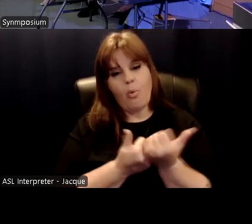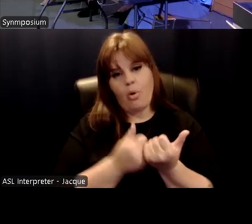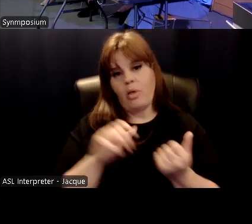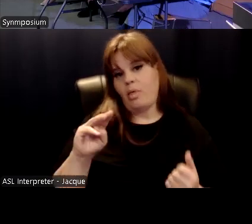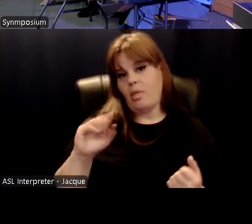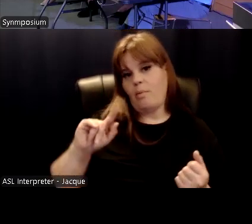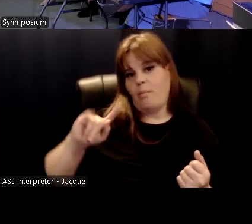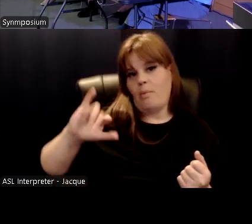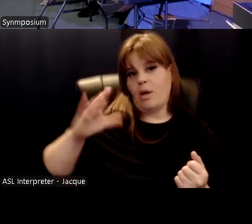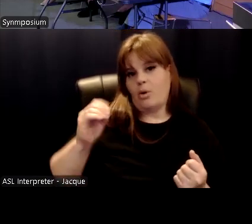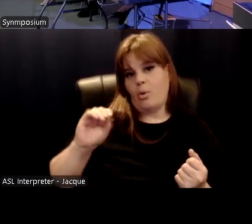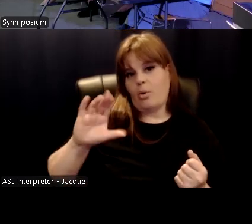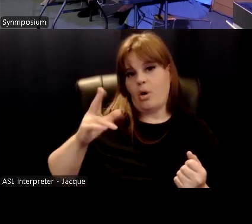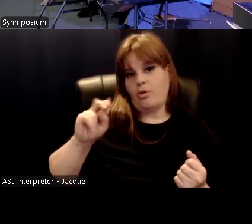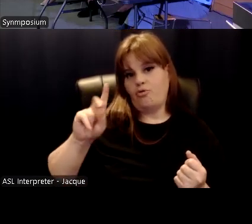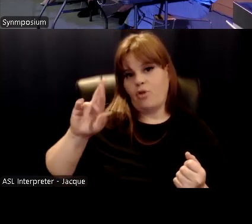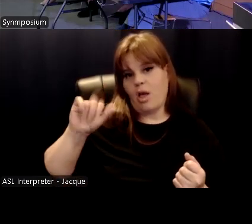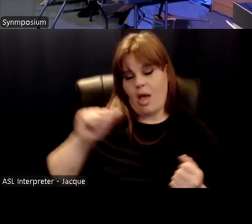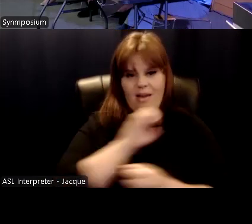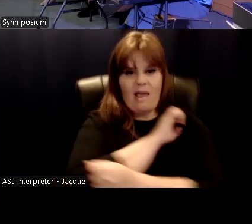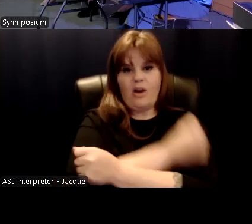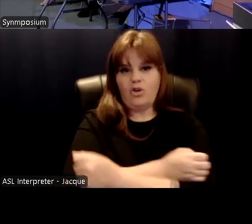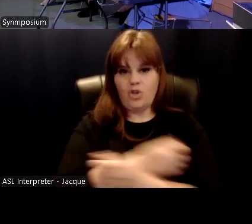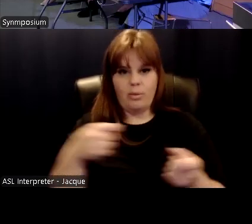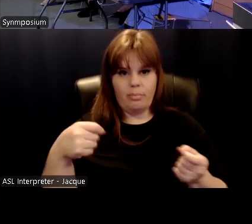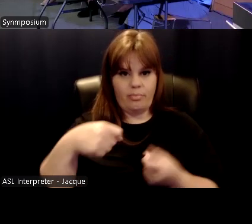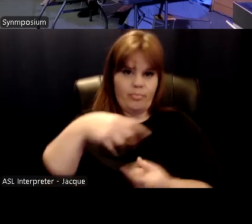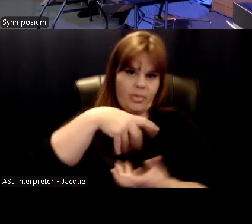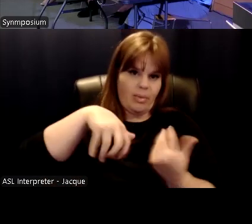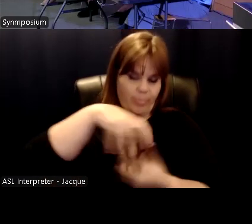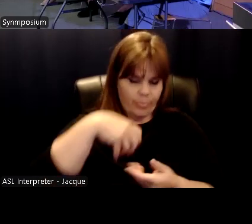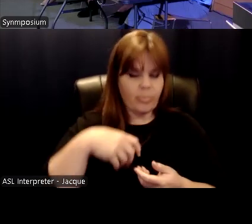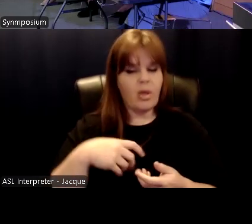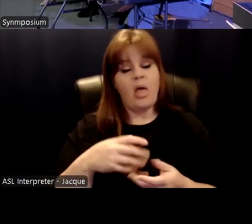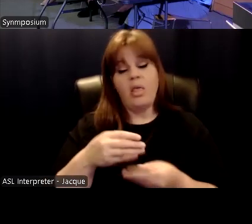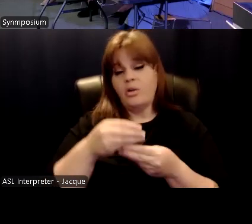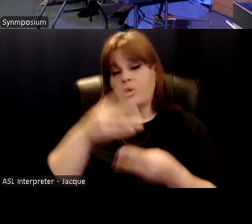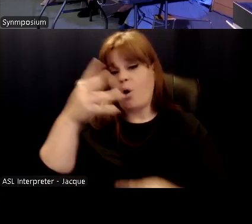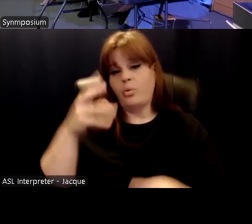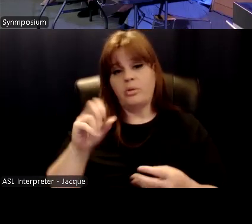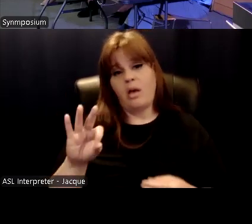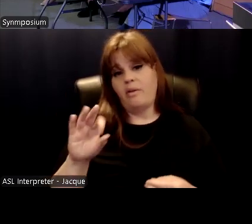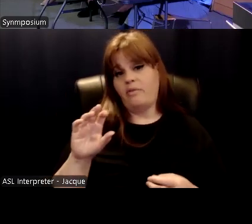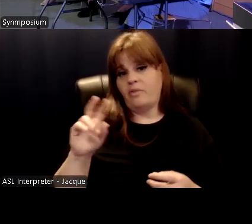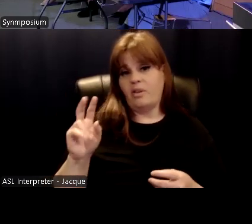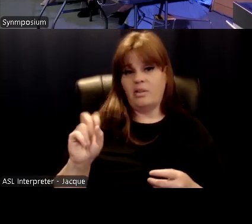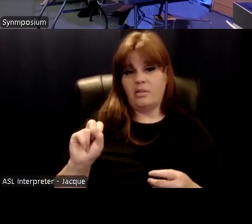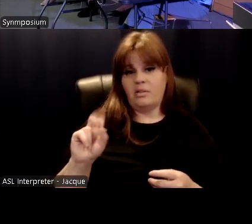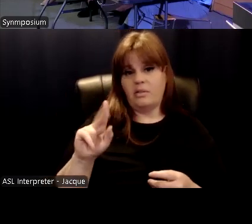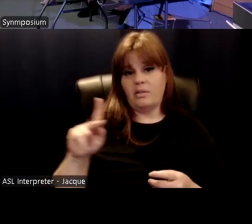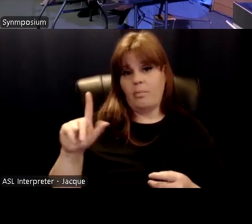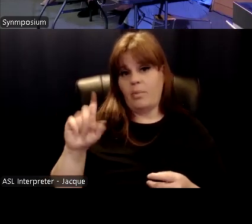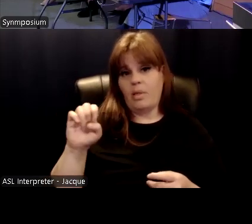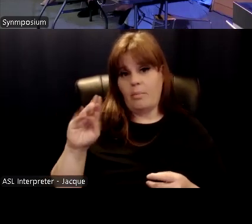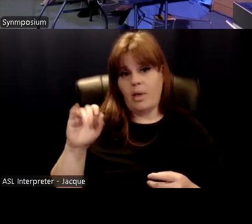energy metabolism. I would say there's a whole host of supplements that people are trying for long COVID for a variety